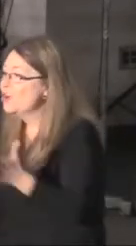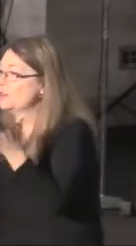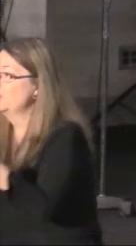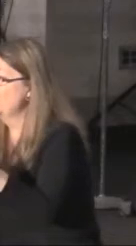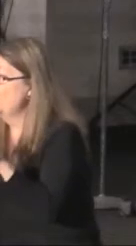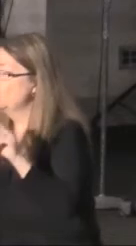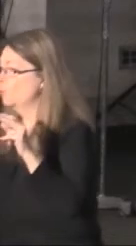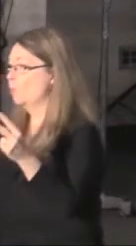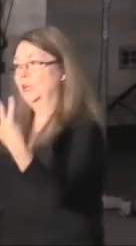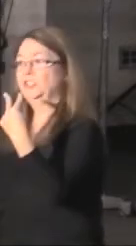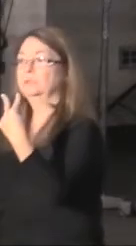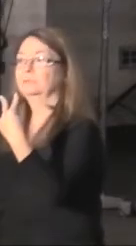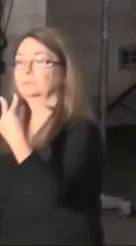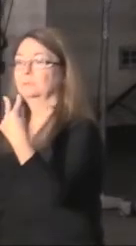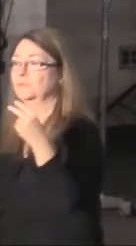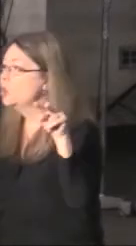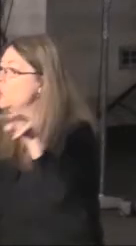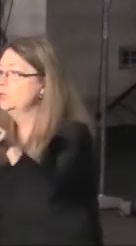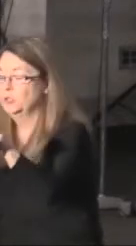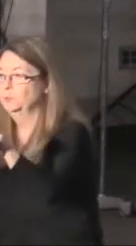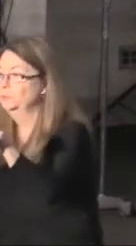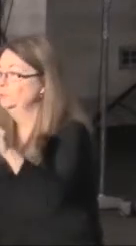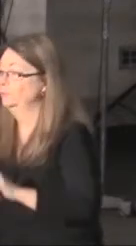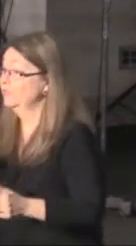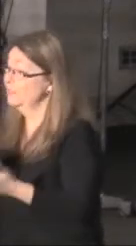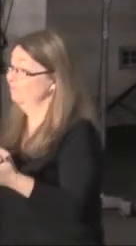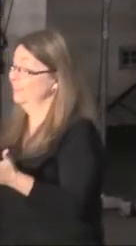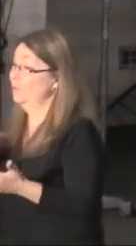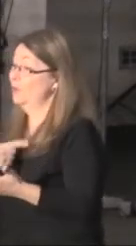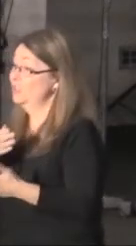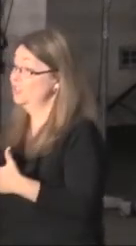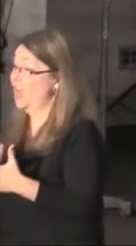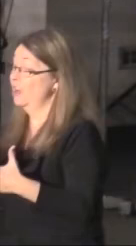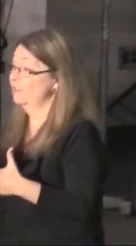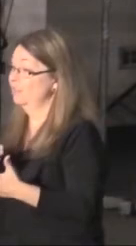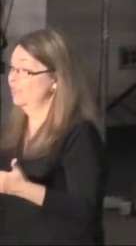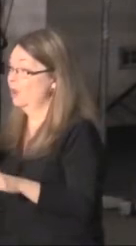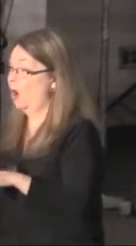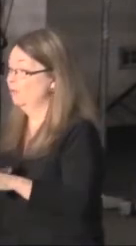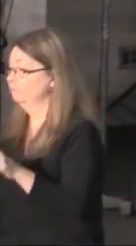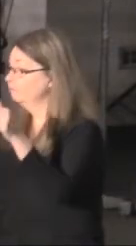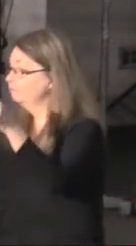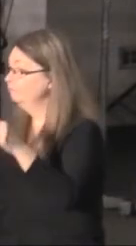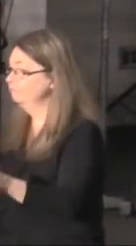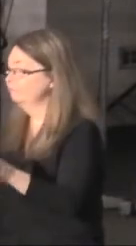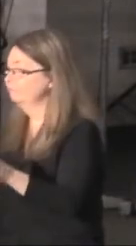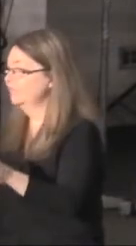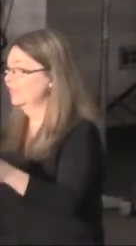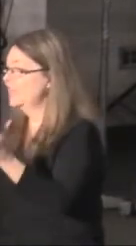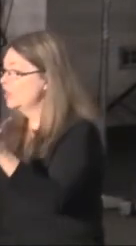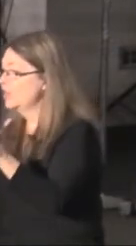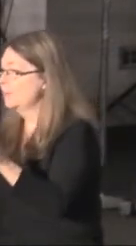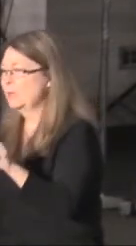watching. They're always looking at you. And sometimes we share things on social media, and so it becomes hard not to share. But